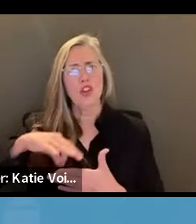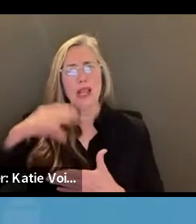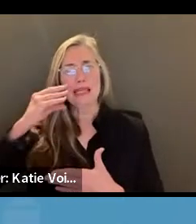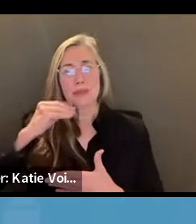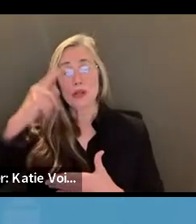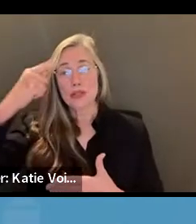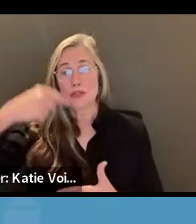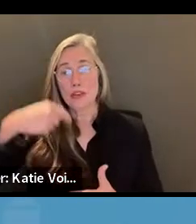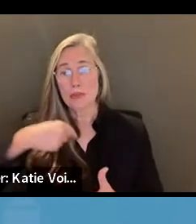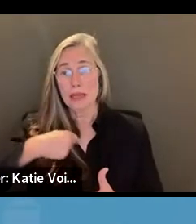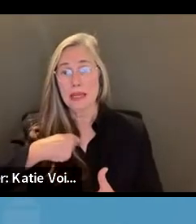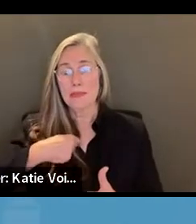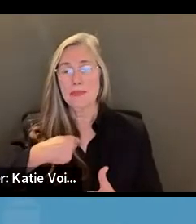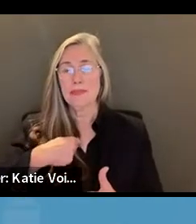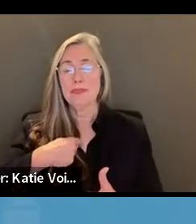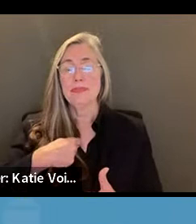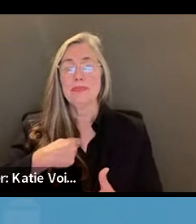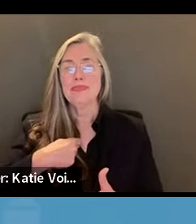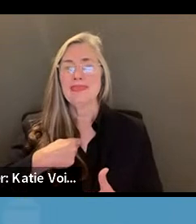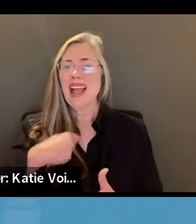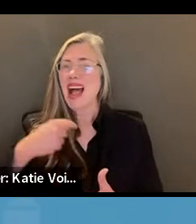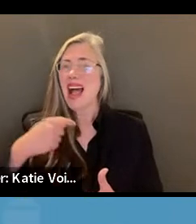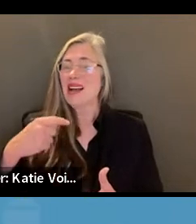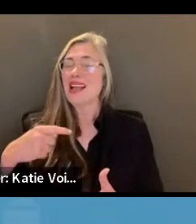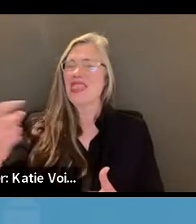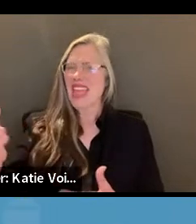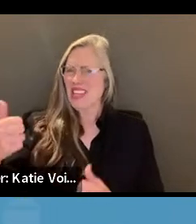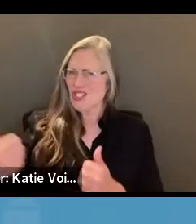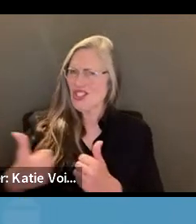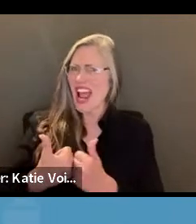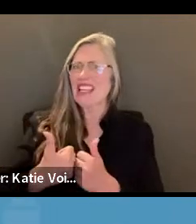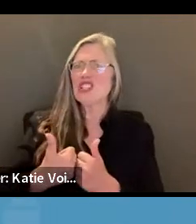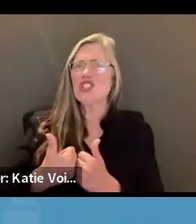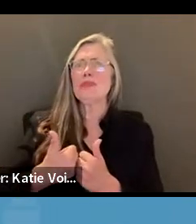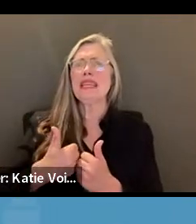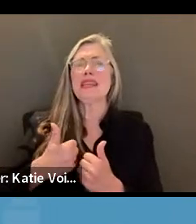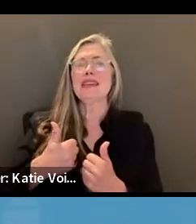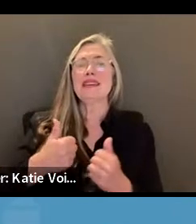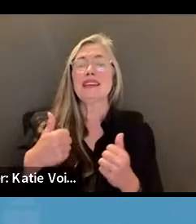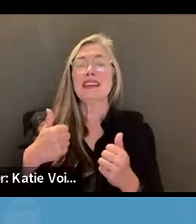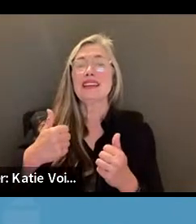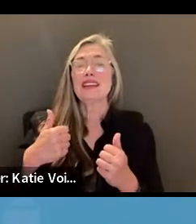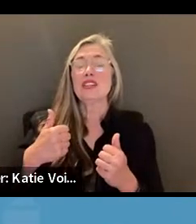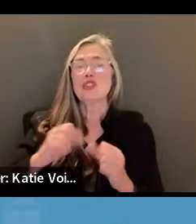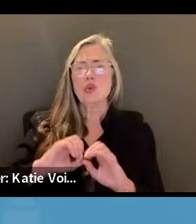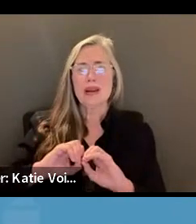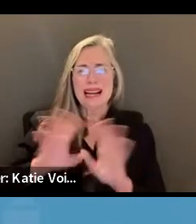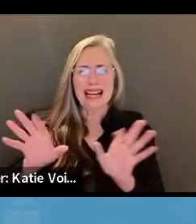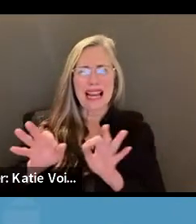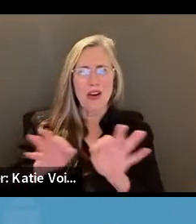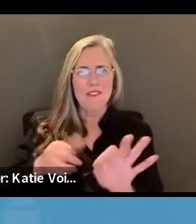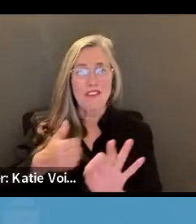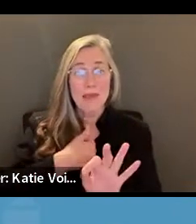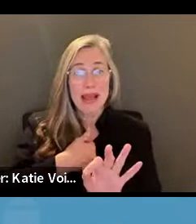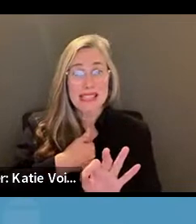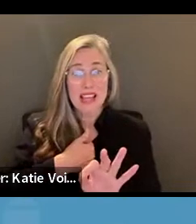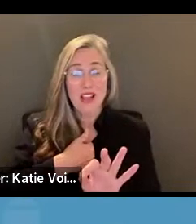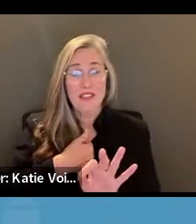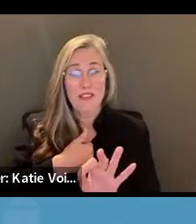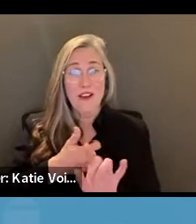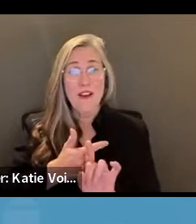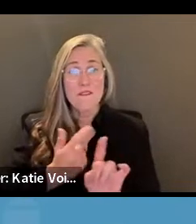was challenged to clarify myself in comments that I made at the last board meeting. I thought that was a really important